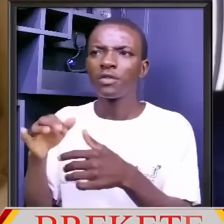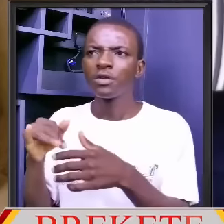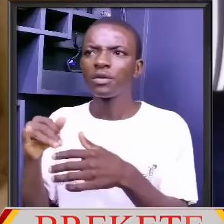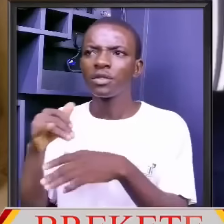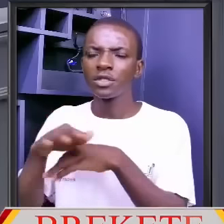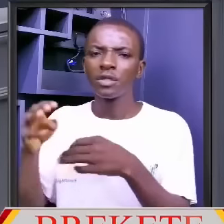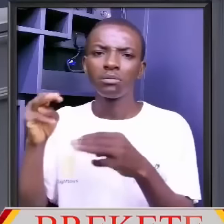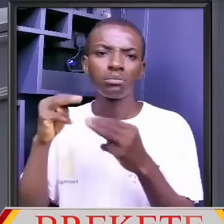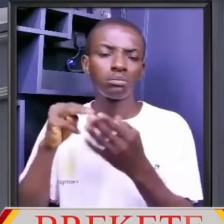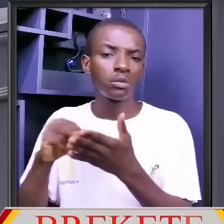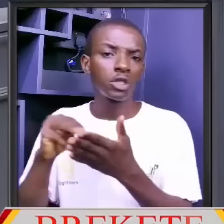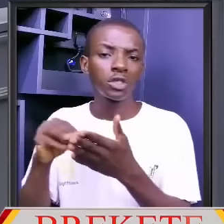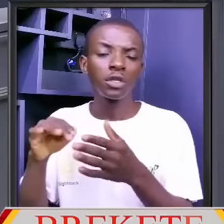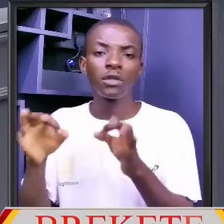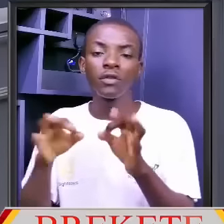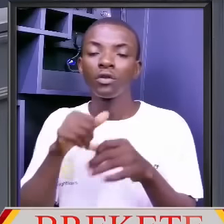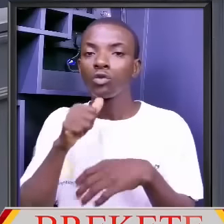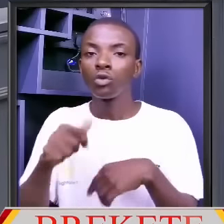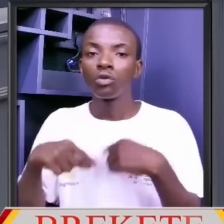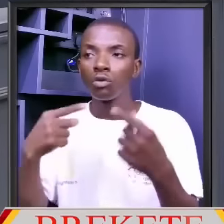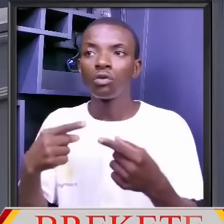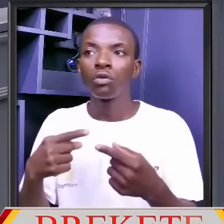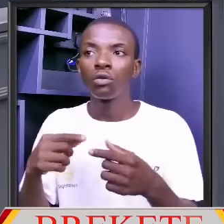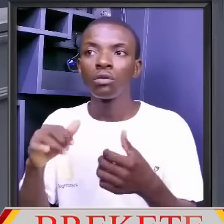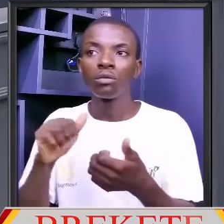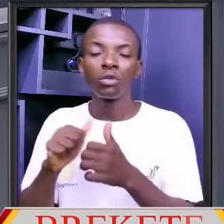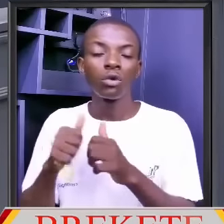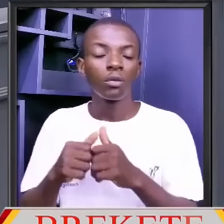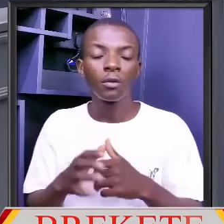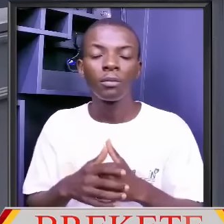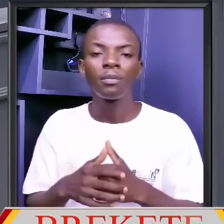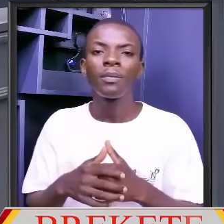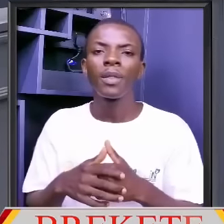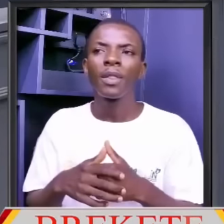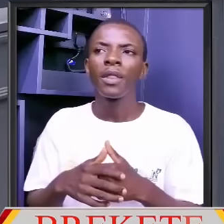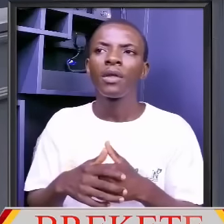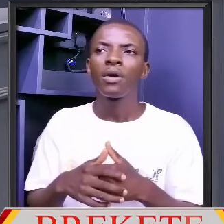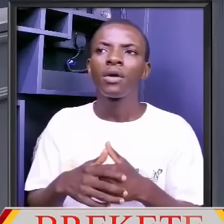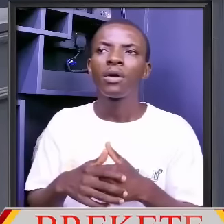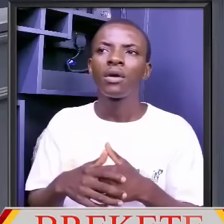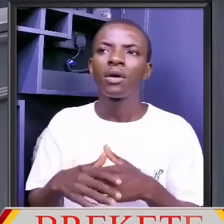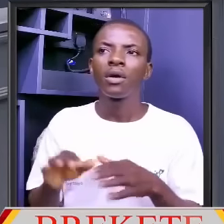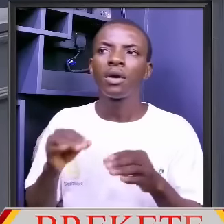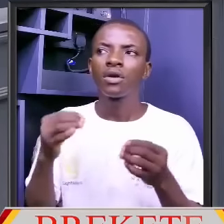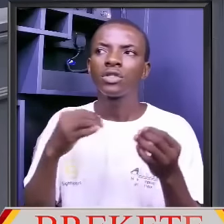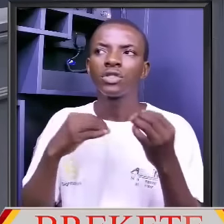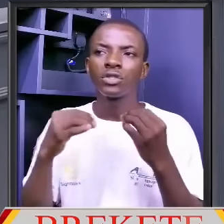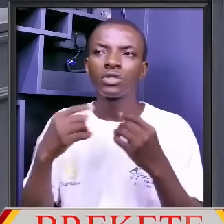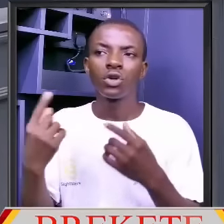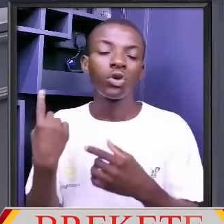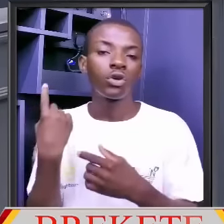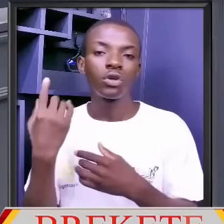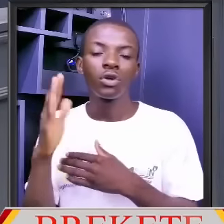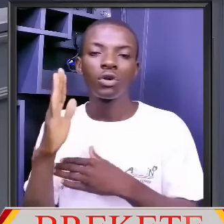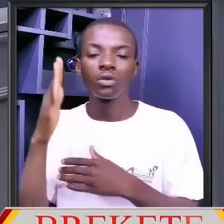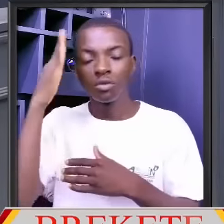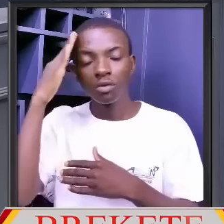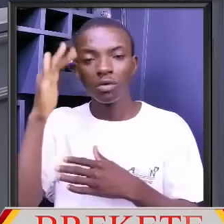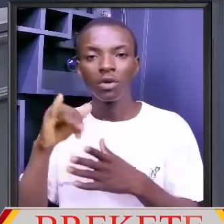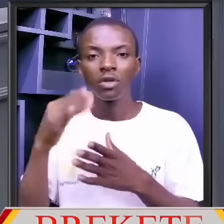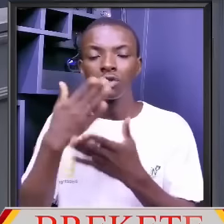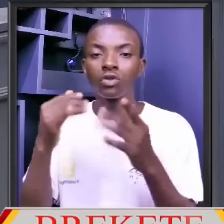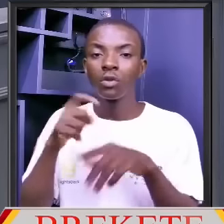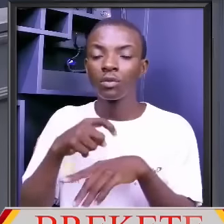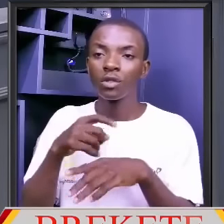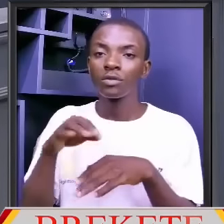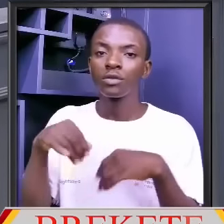send me message, if I not go, hi, no problem. Mm-mm. So how I tell they eat self, now let God. At times